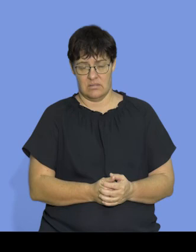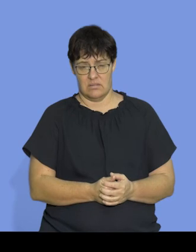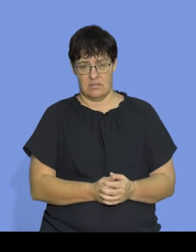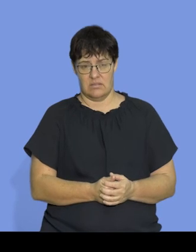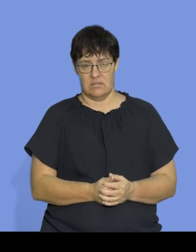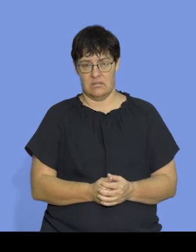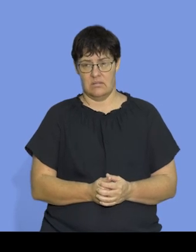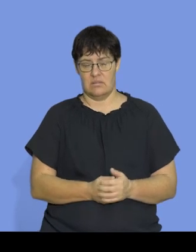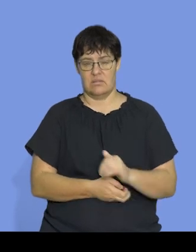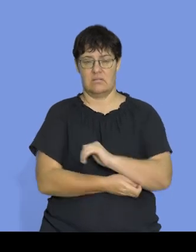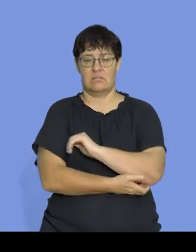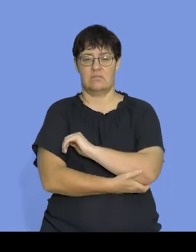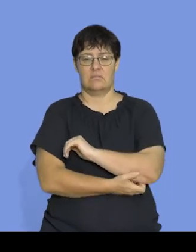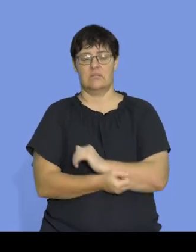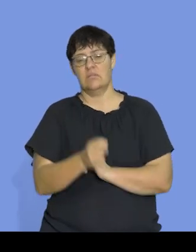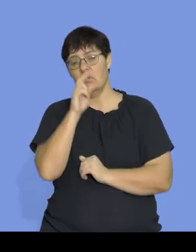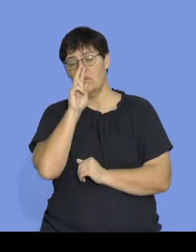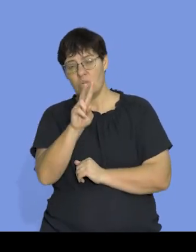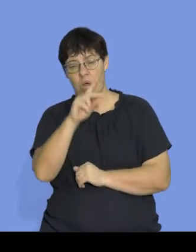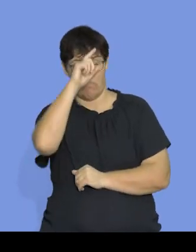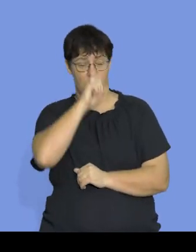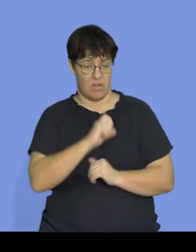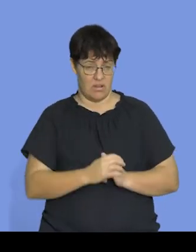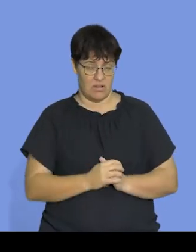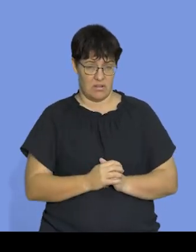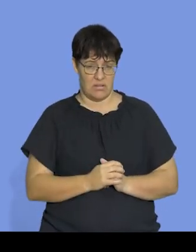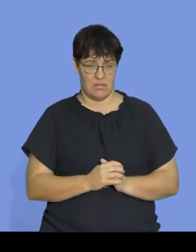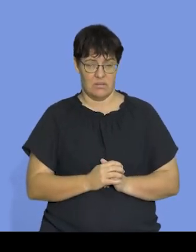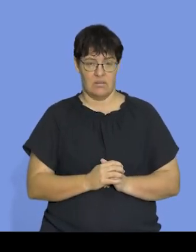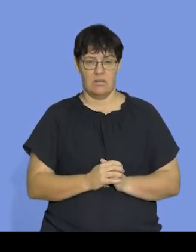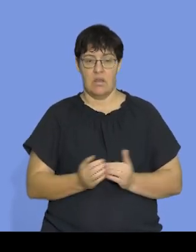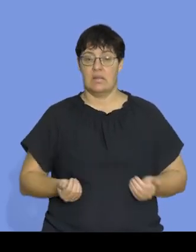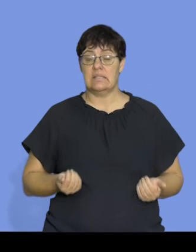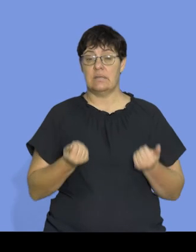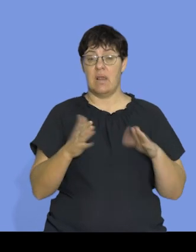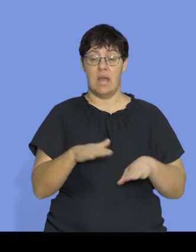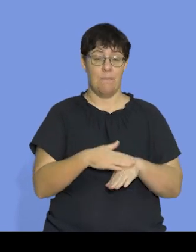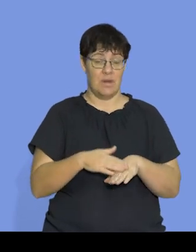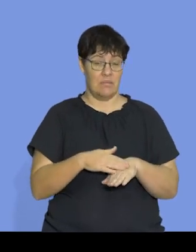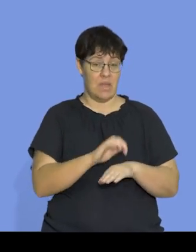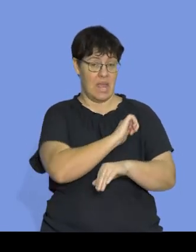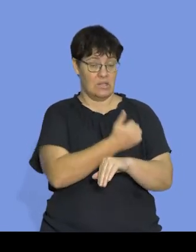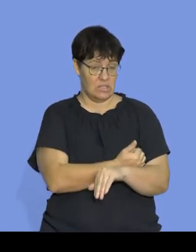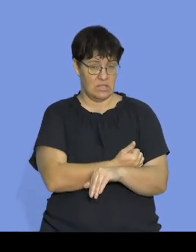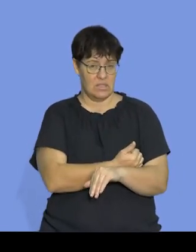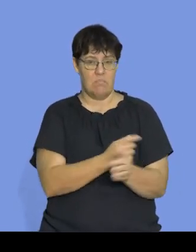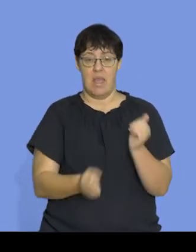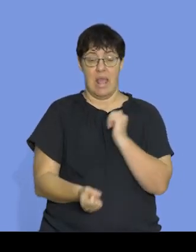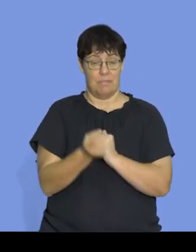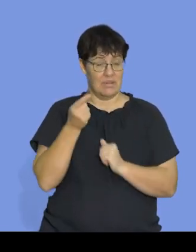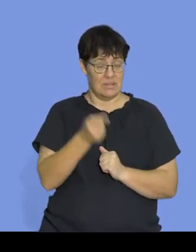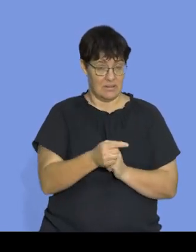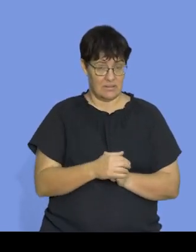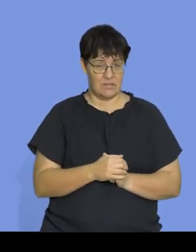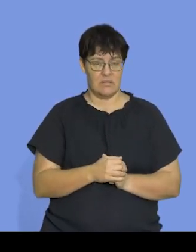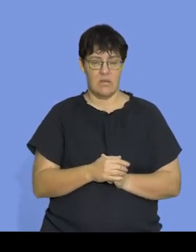our profile, the highest, after supplying that minimum energy for this reaction to take place, we need to